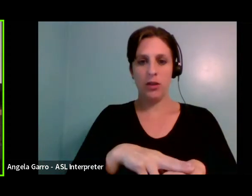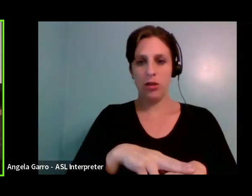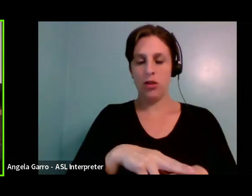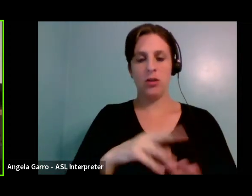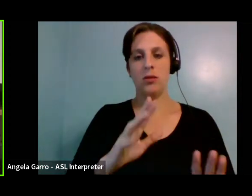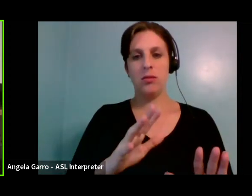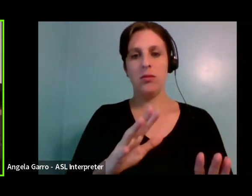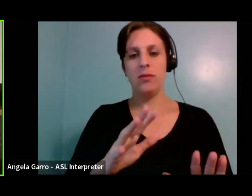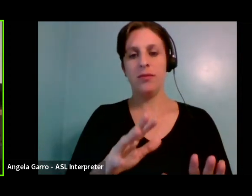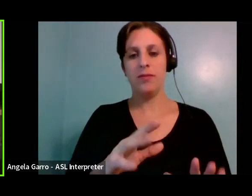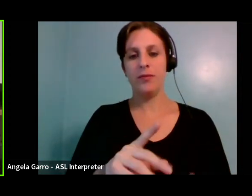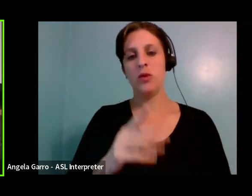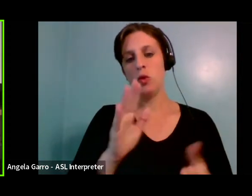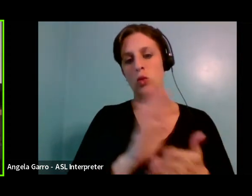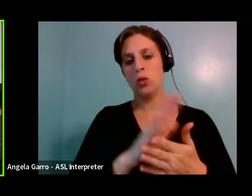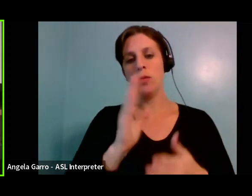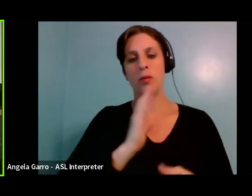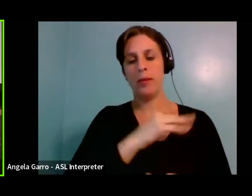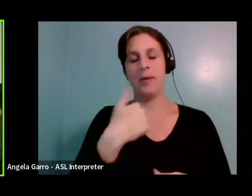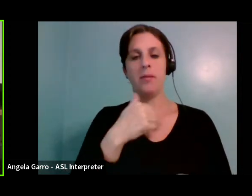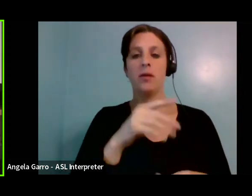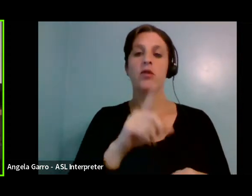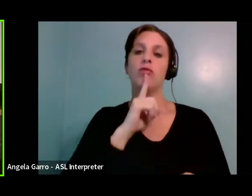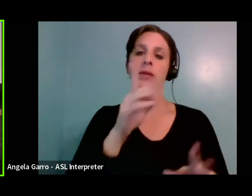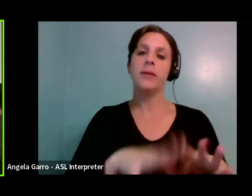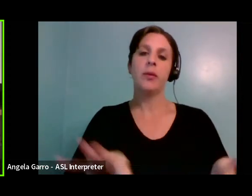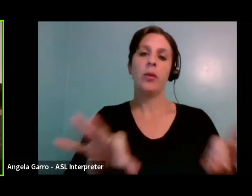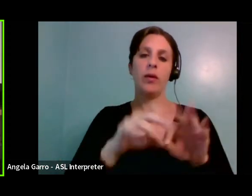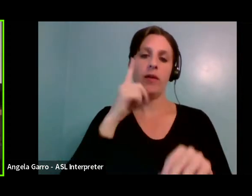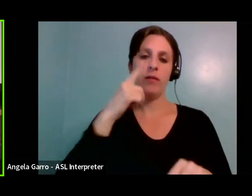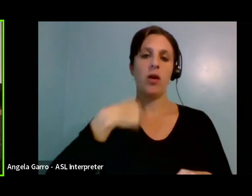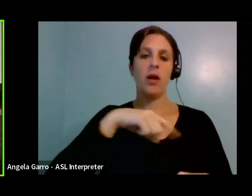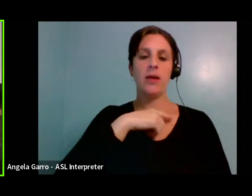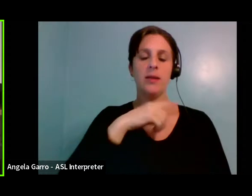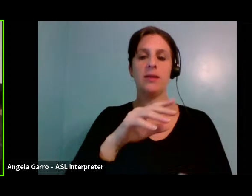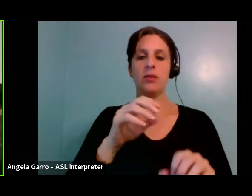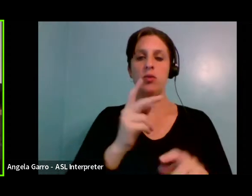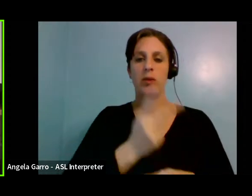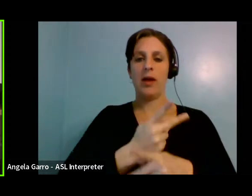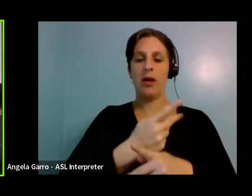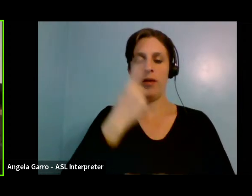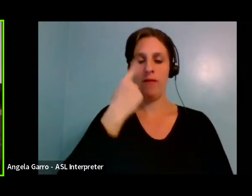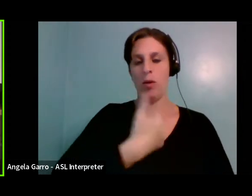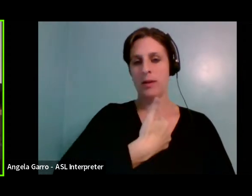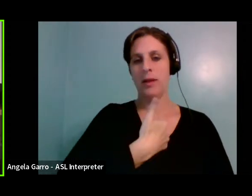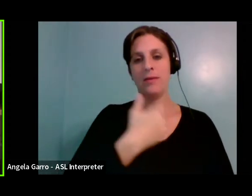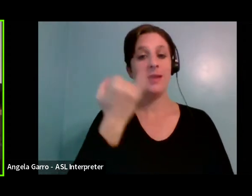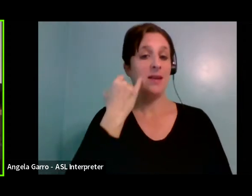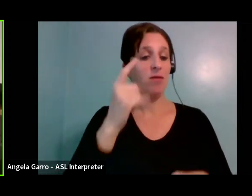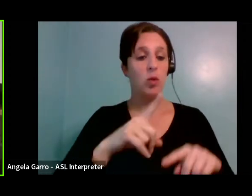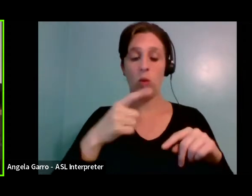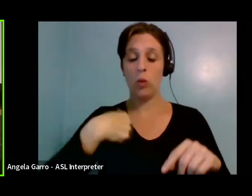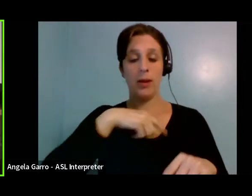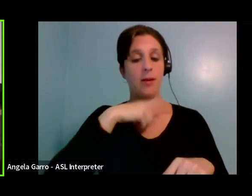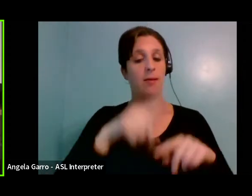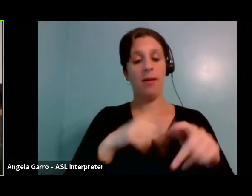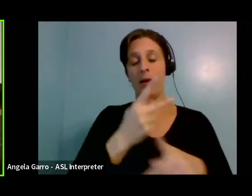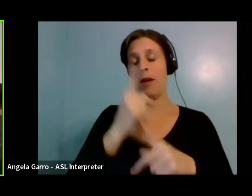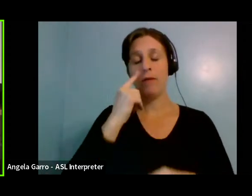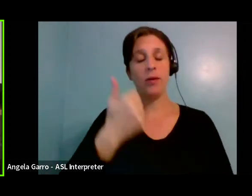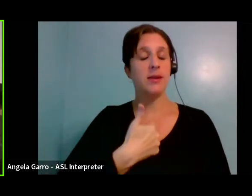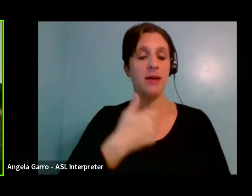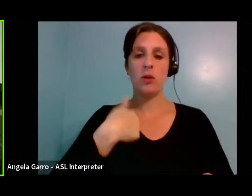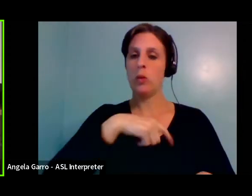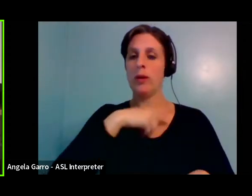so it's also important for us to care for ourselves, because if we cannot care for ourselves, we cannot care for